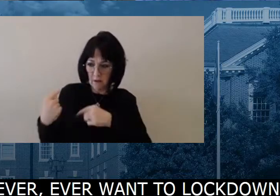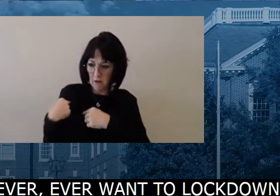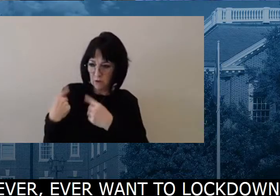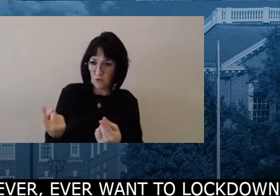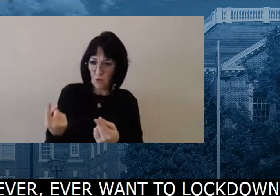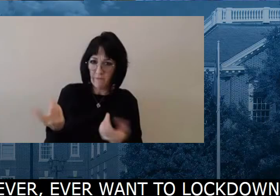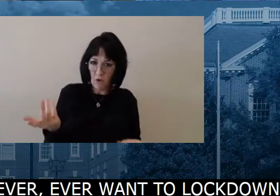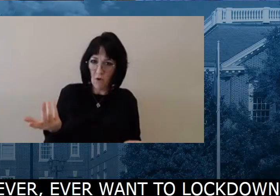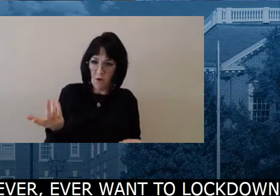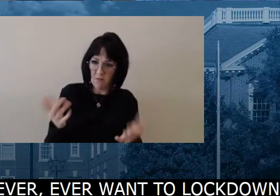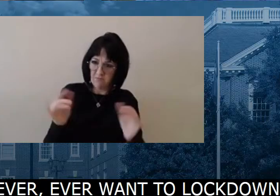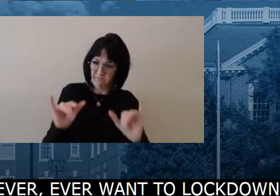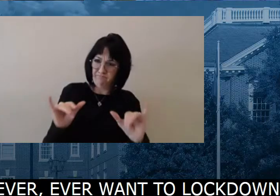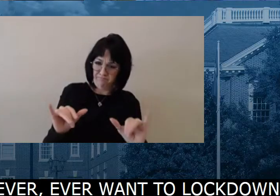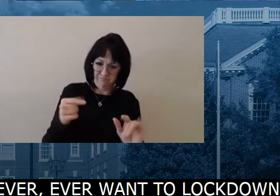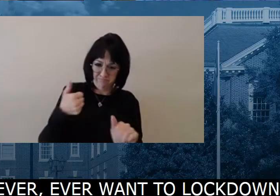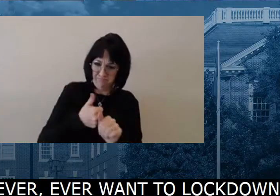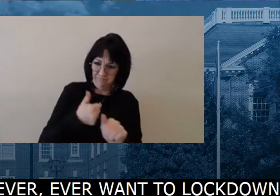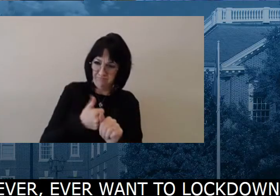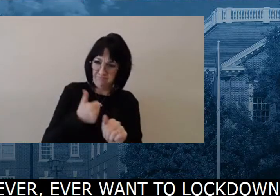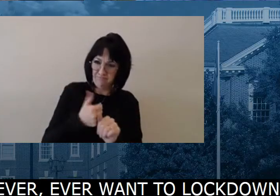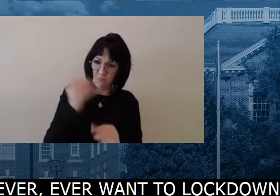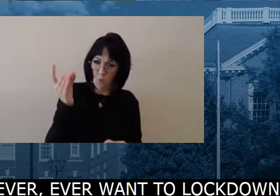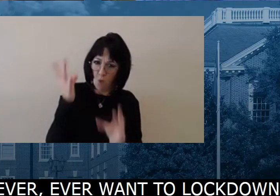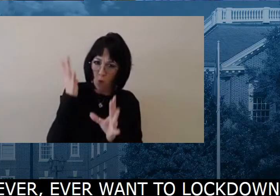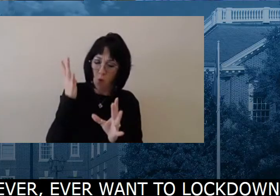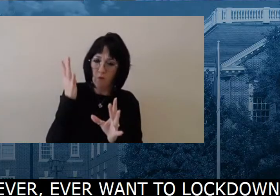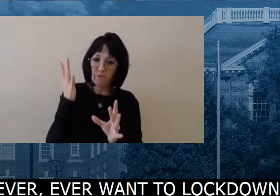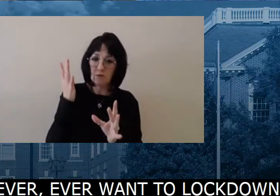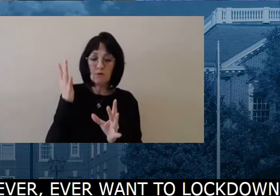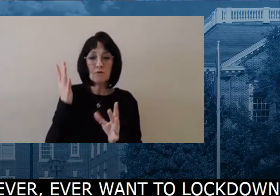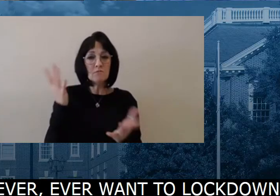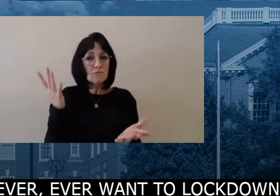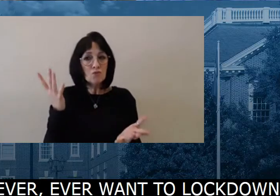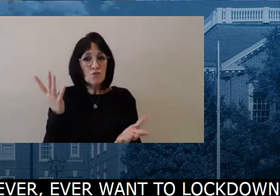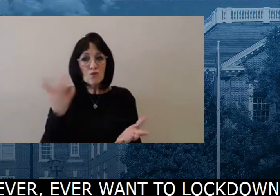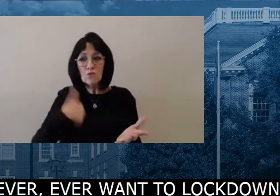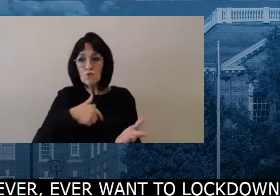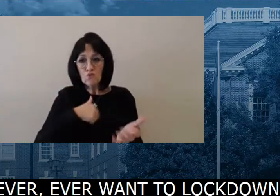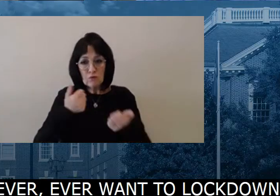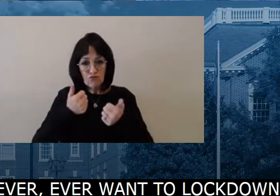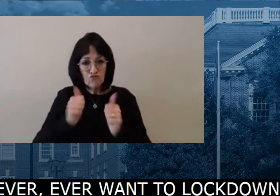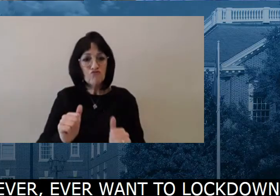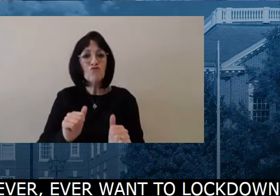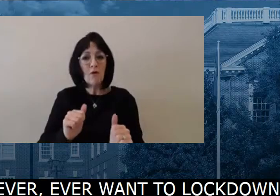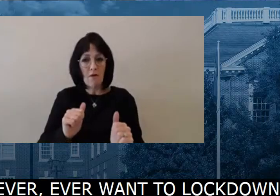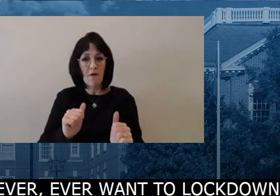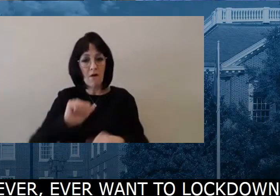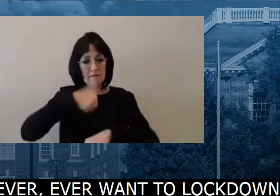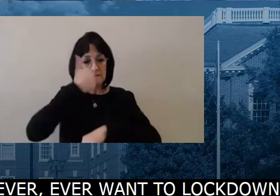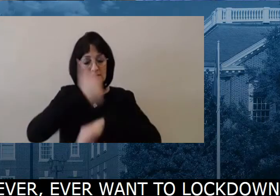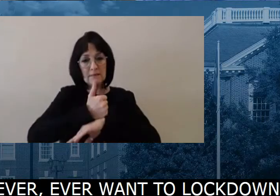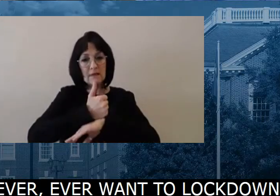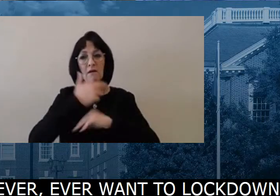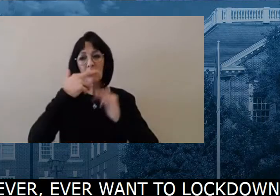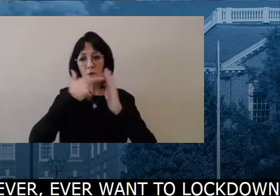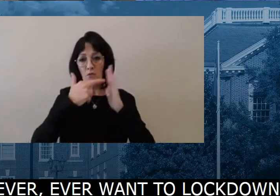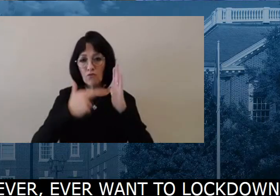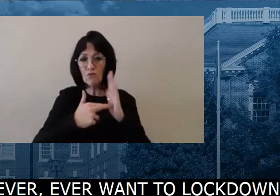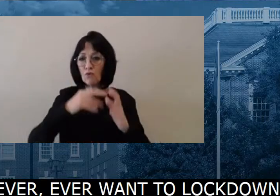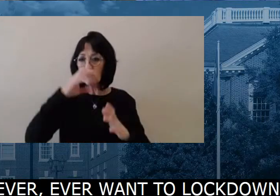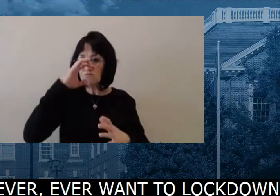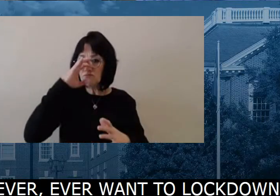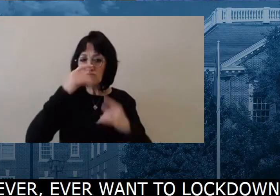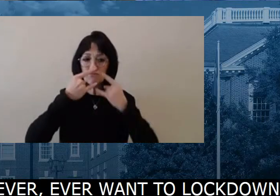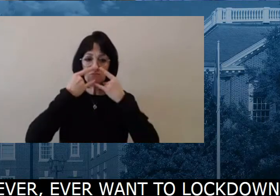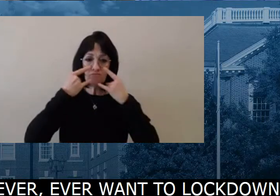is devastating. But all the mitigation strategies that have been in place have certainly had a tremendous impact in